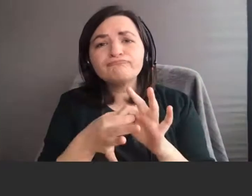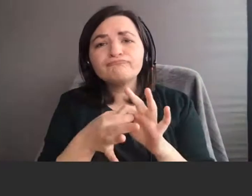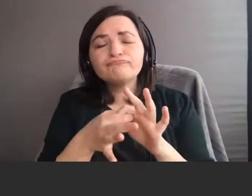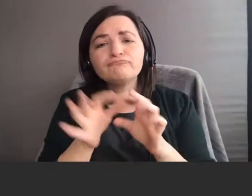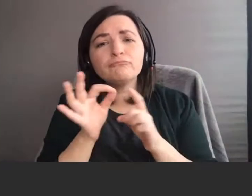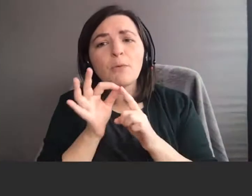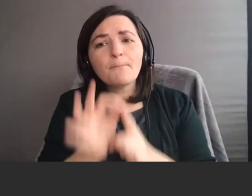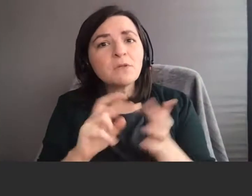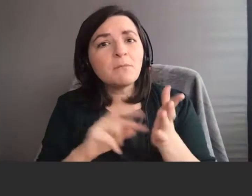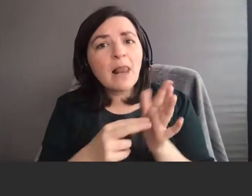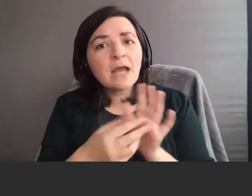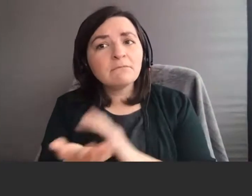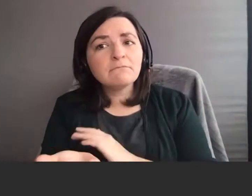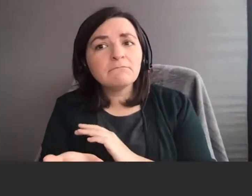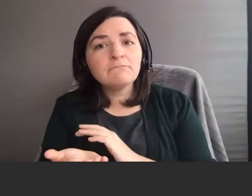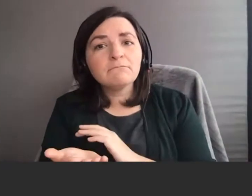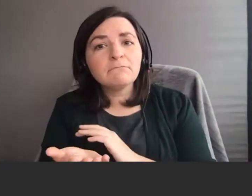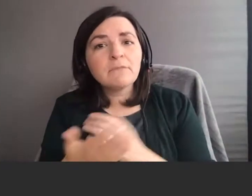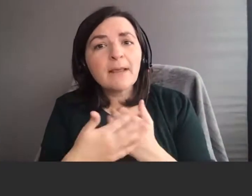proposal plan?